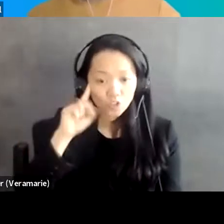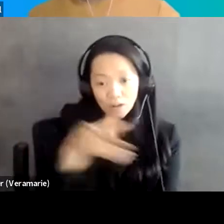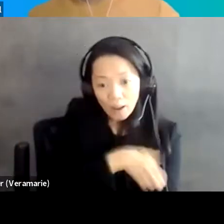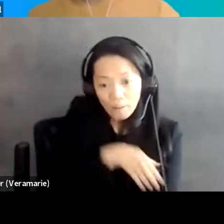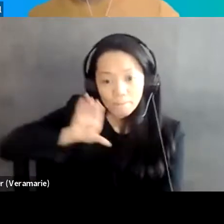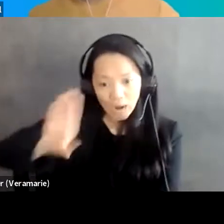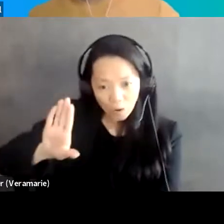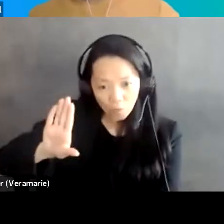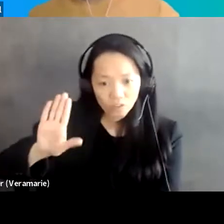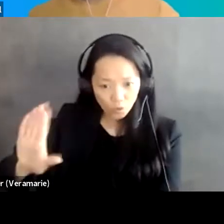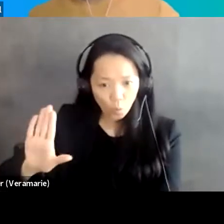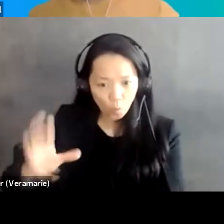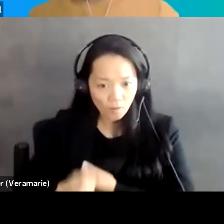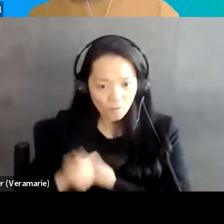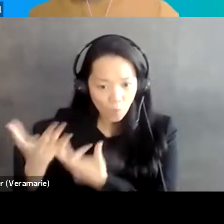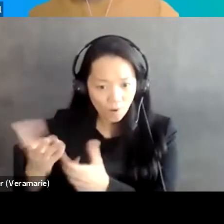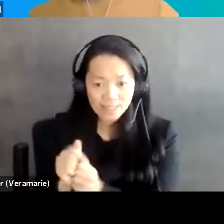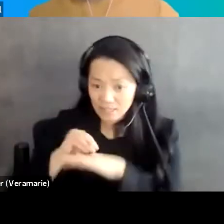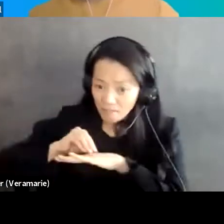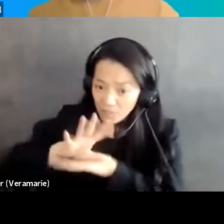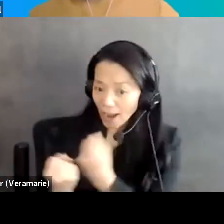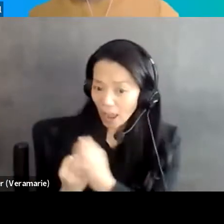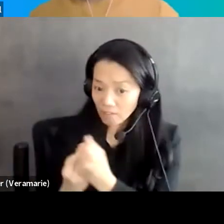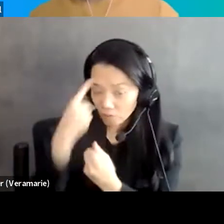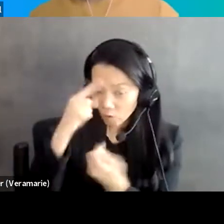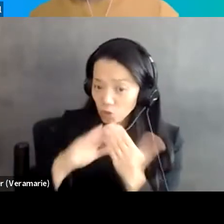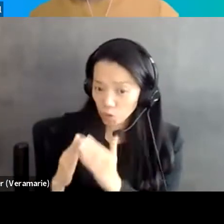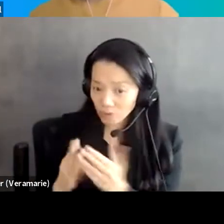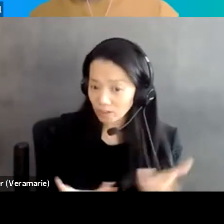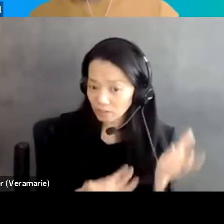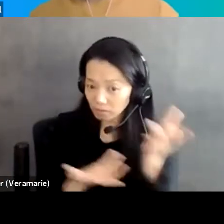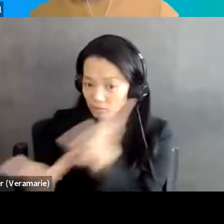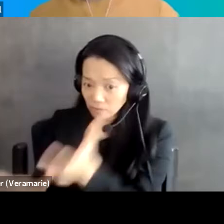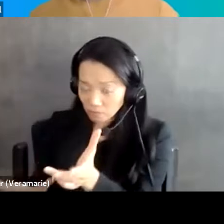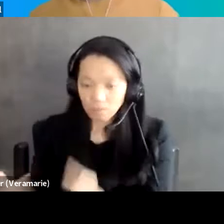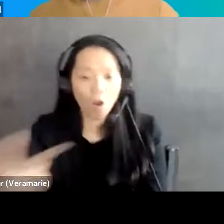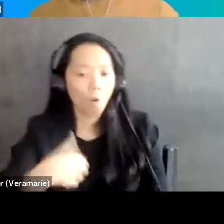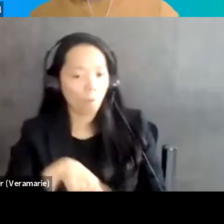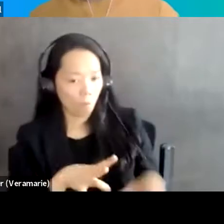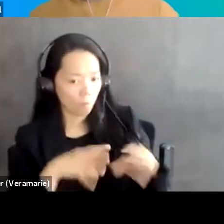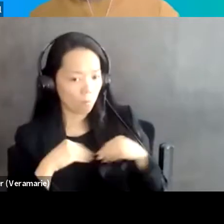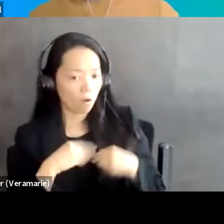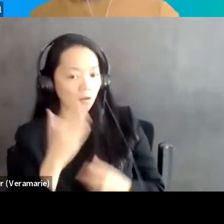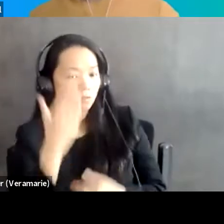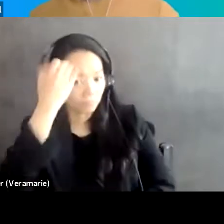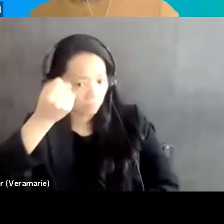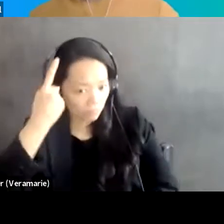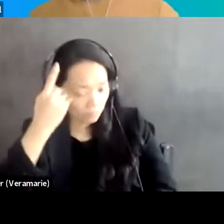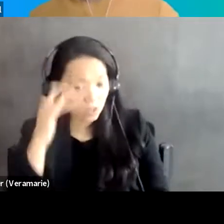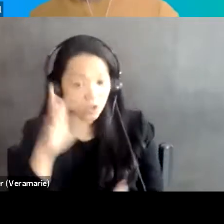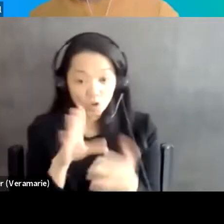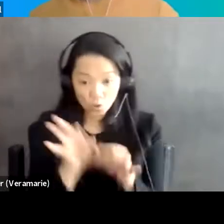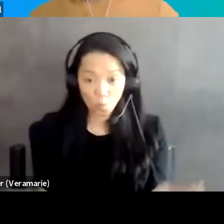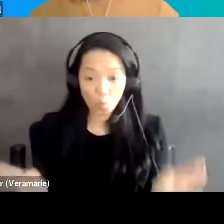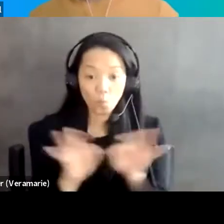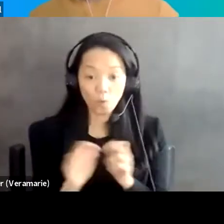empower your voice and be effective in advocating for your community. I think an important piece with,